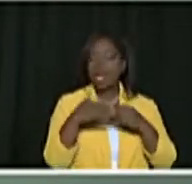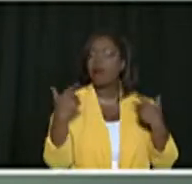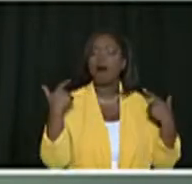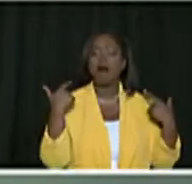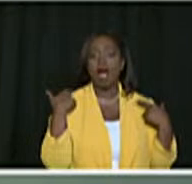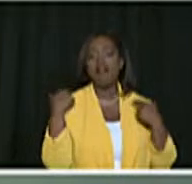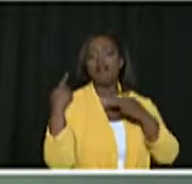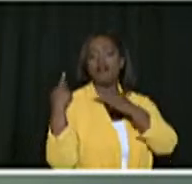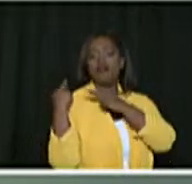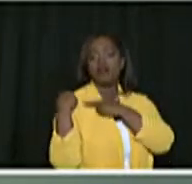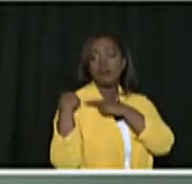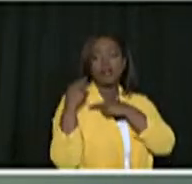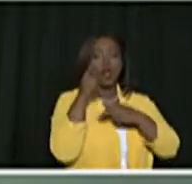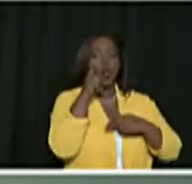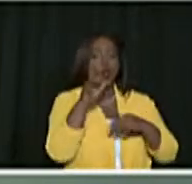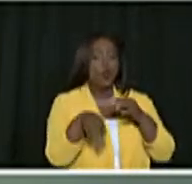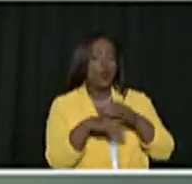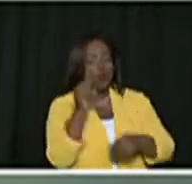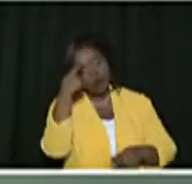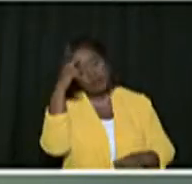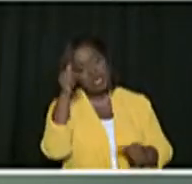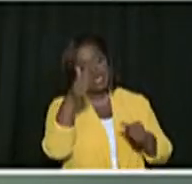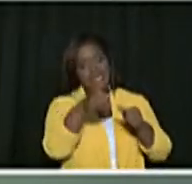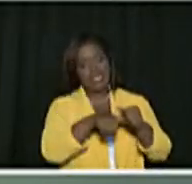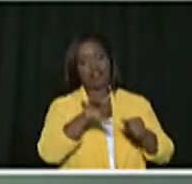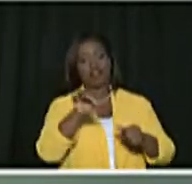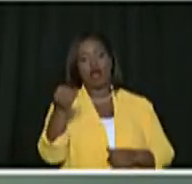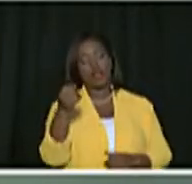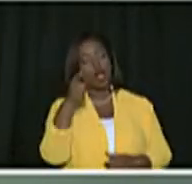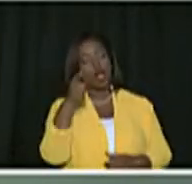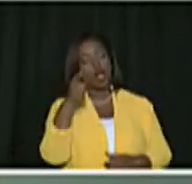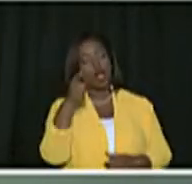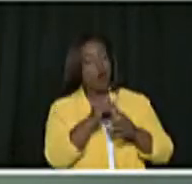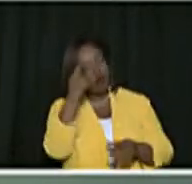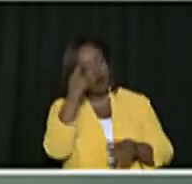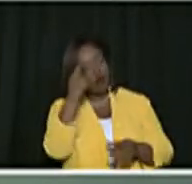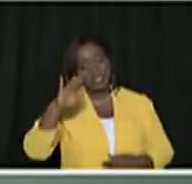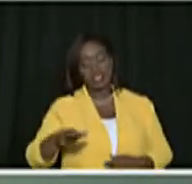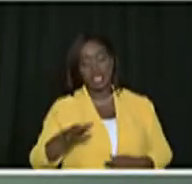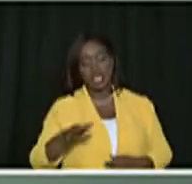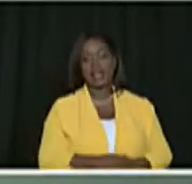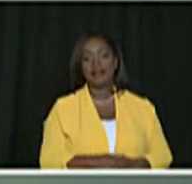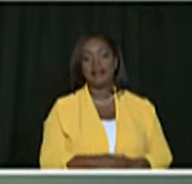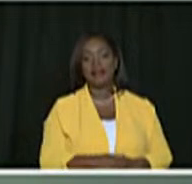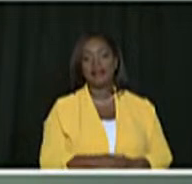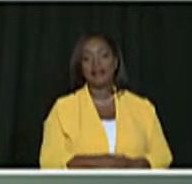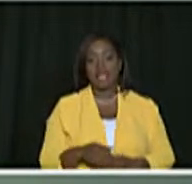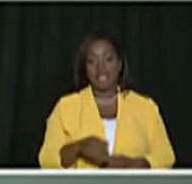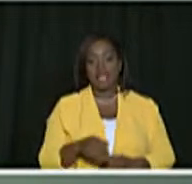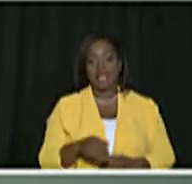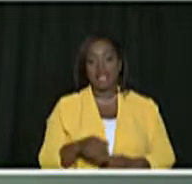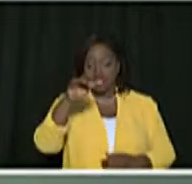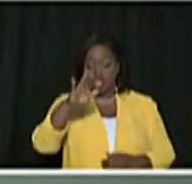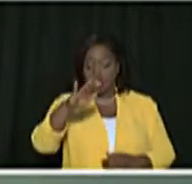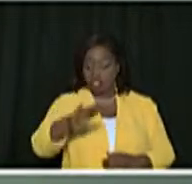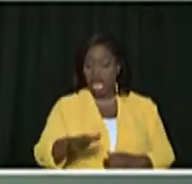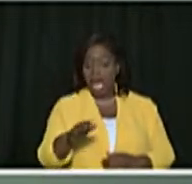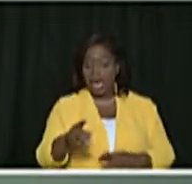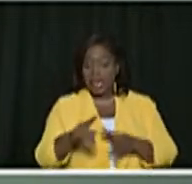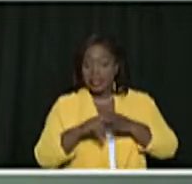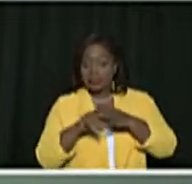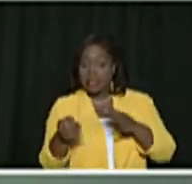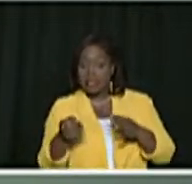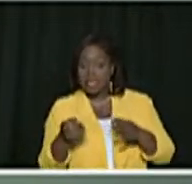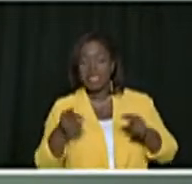for each other and for every single child. A child who is missing is a child who is in need of care and protection, whether that child ran away